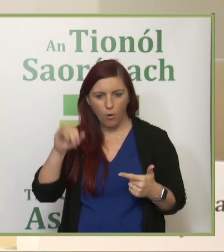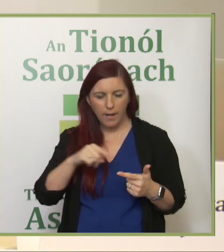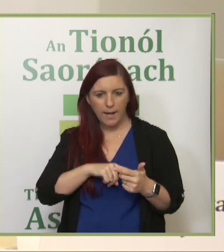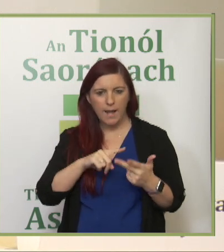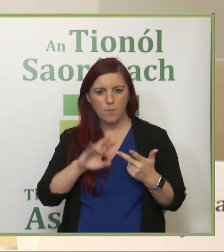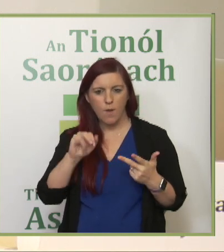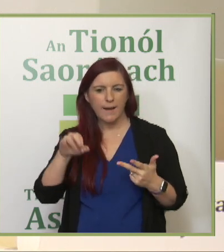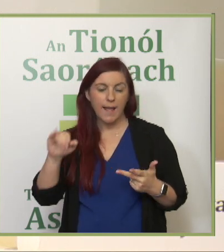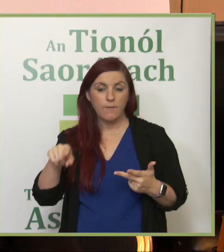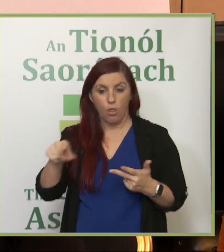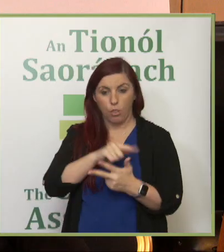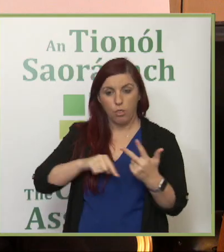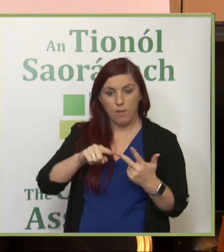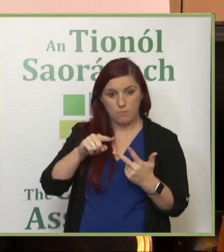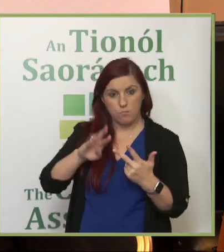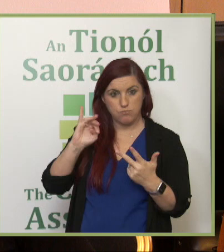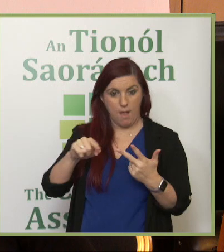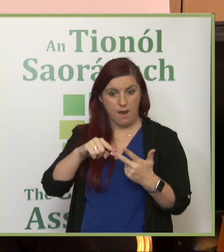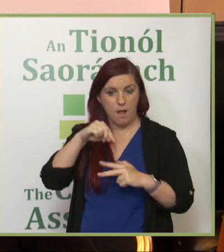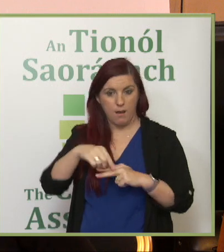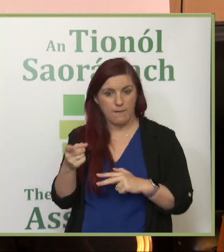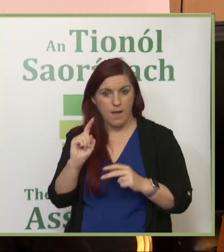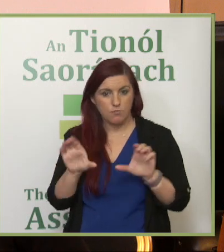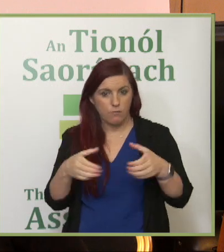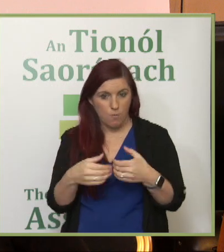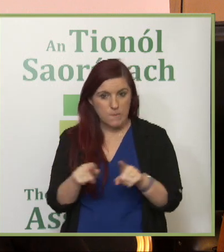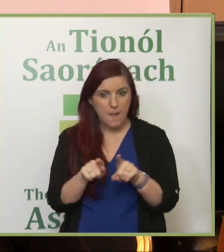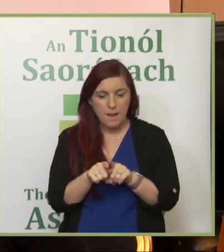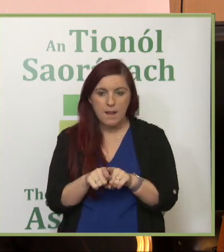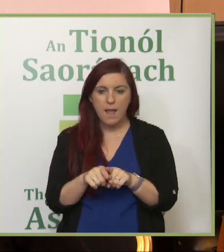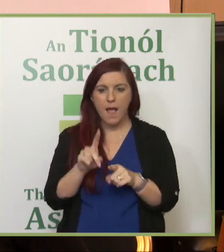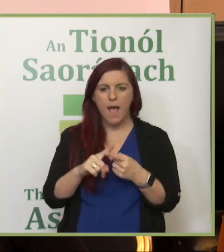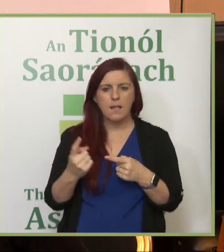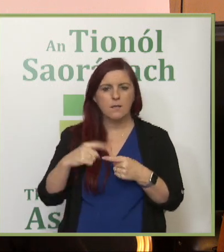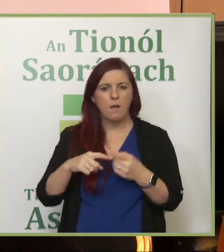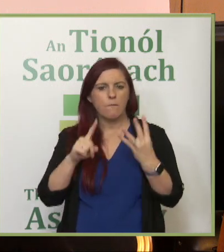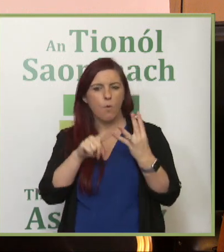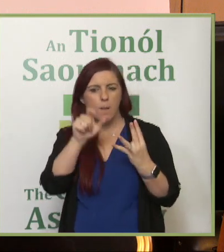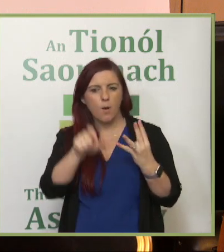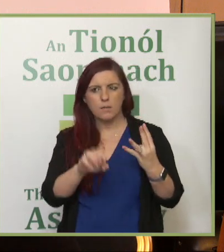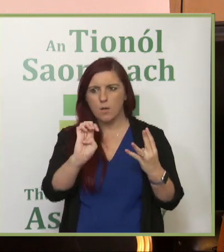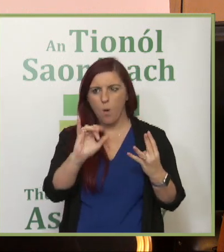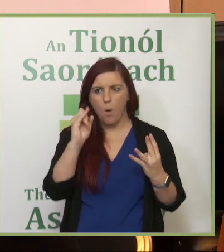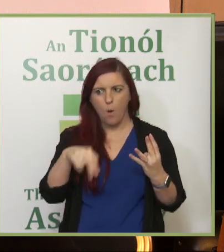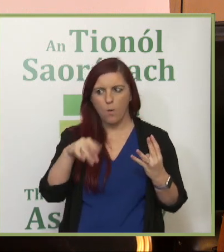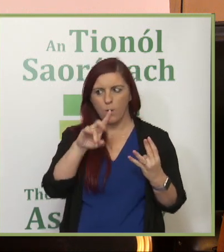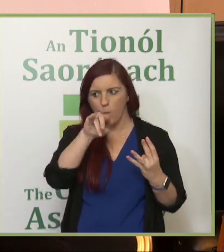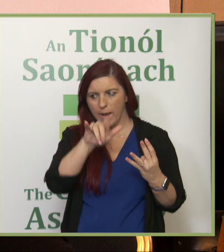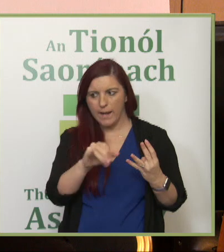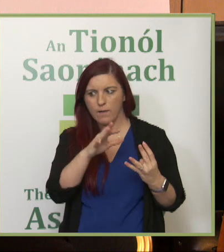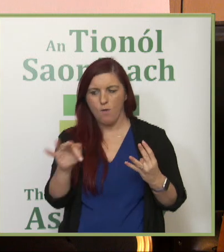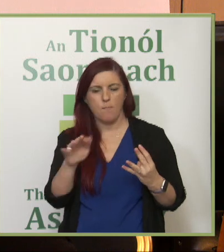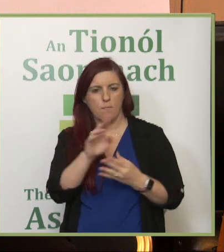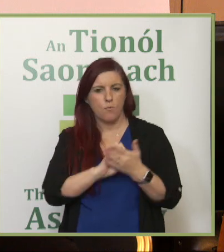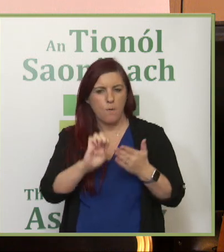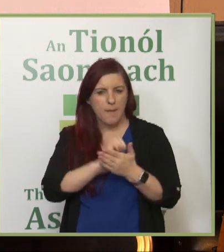working with us on the advisory group to support us through the process, and also joined by Owen Quigley, who's also from the European Monitoring Centre